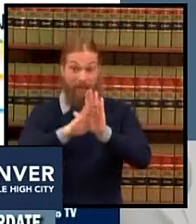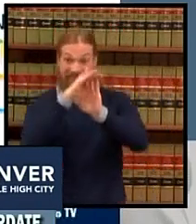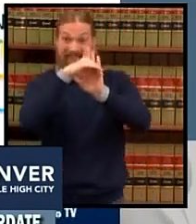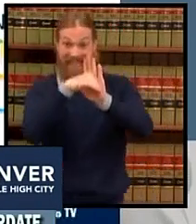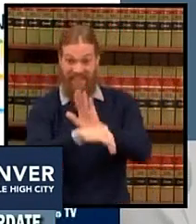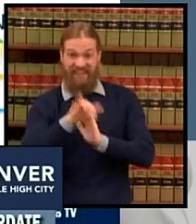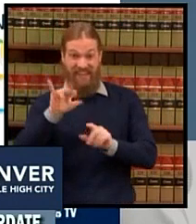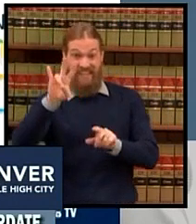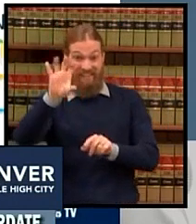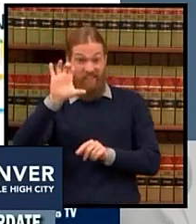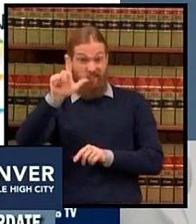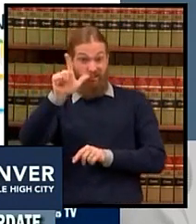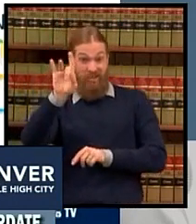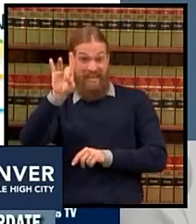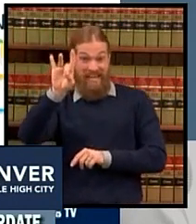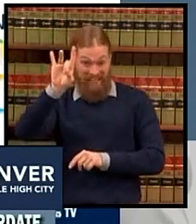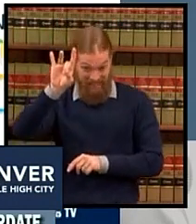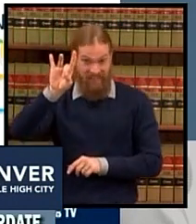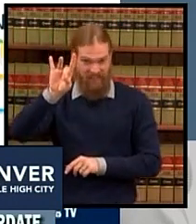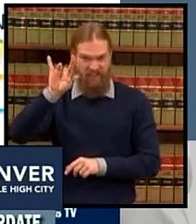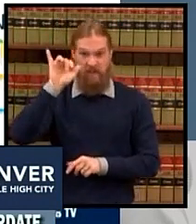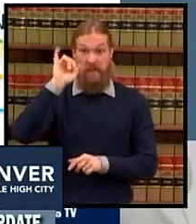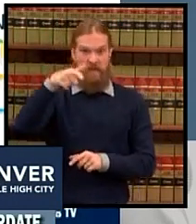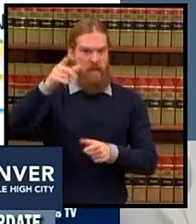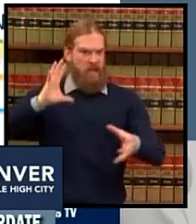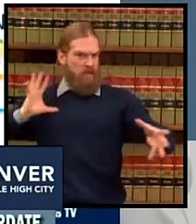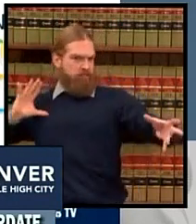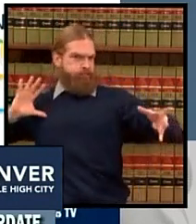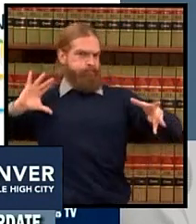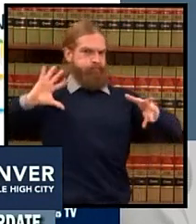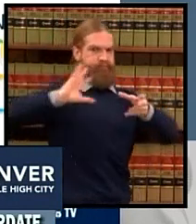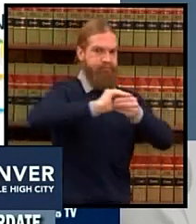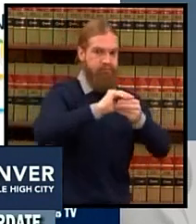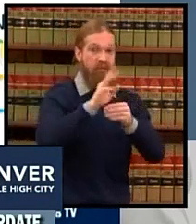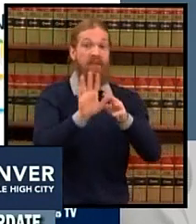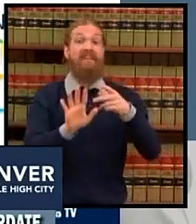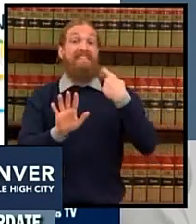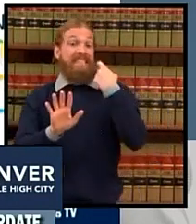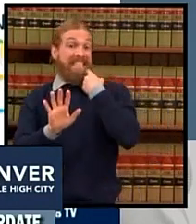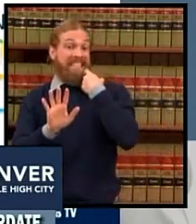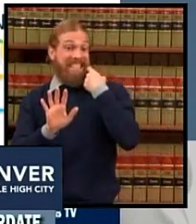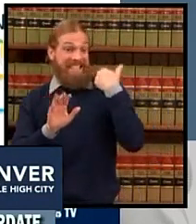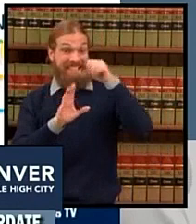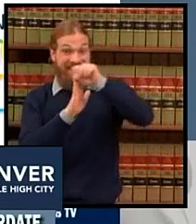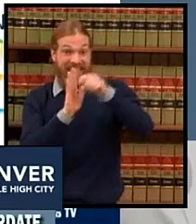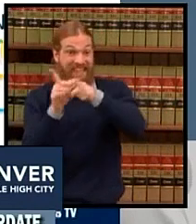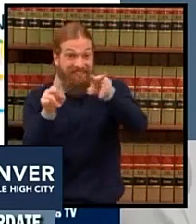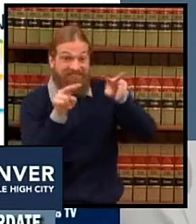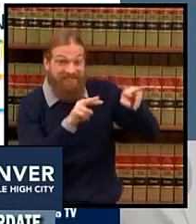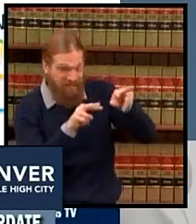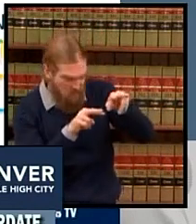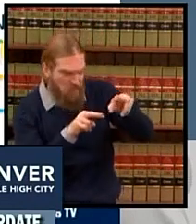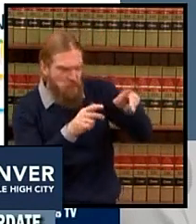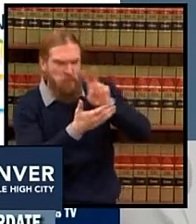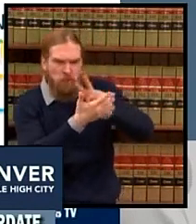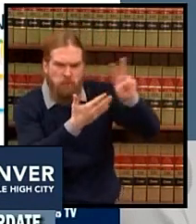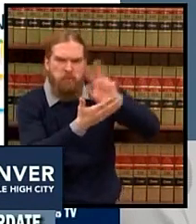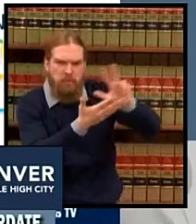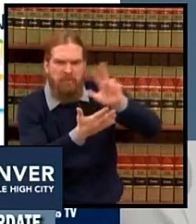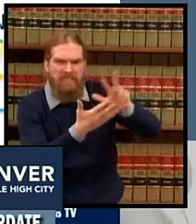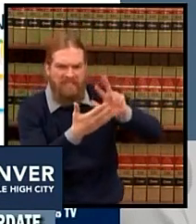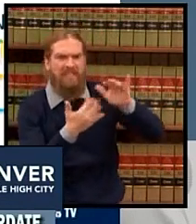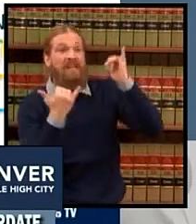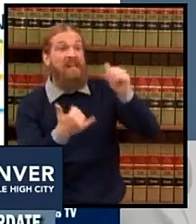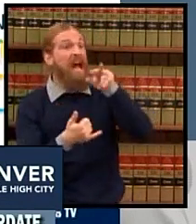case rate. The state recently moved to monitoring this on a 2-week basis to a 7-day basis, so that you'll see the numbers are a little bit different